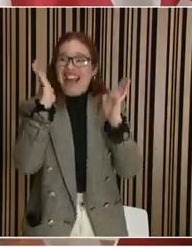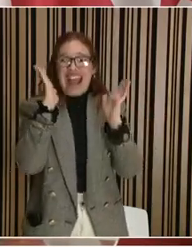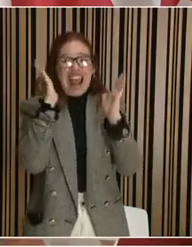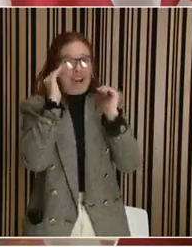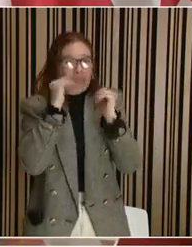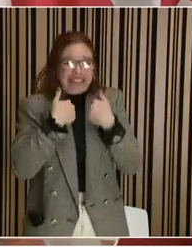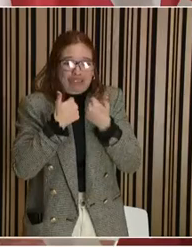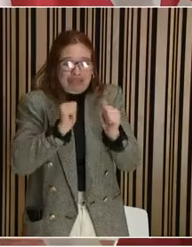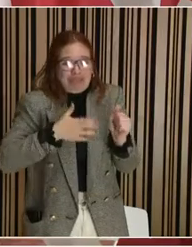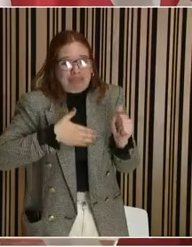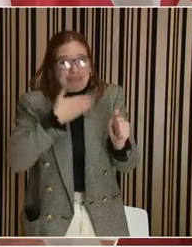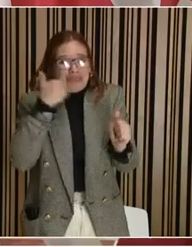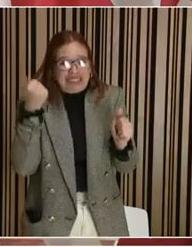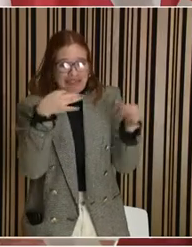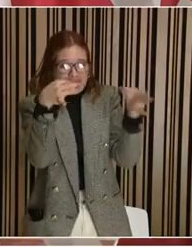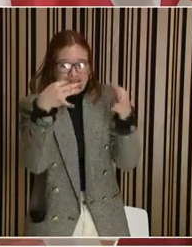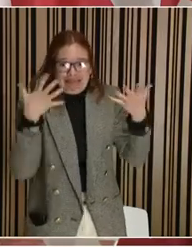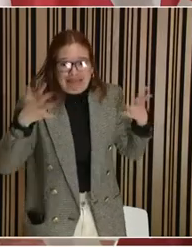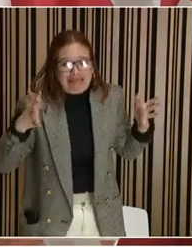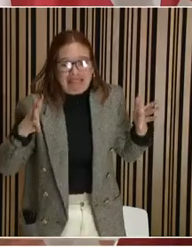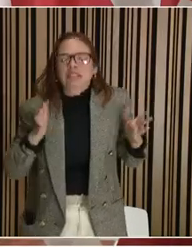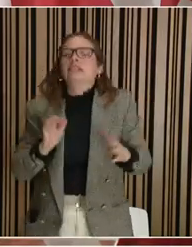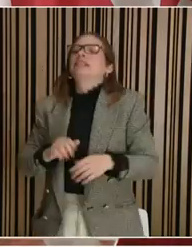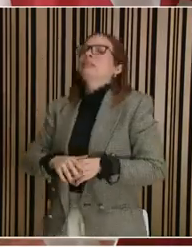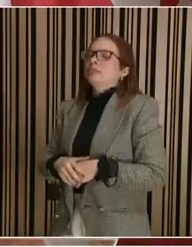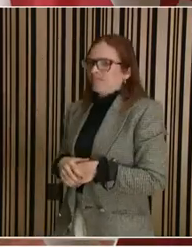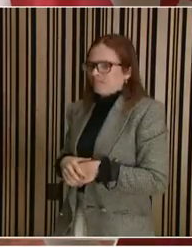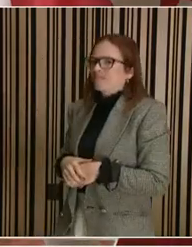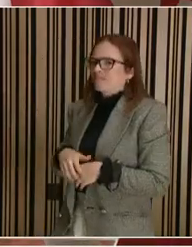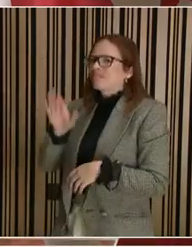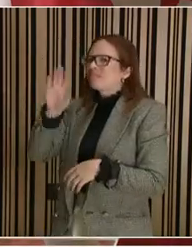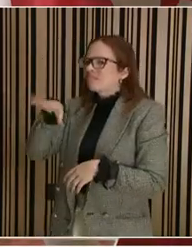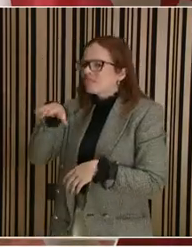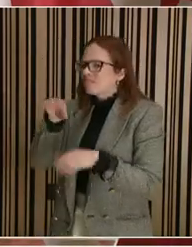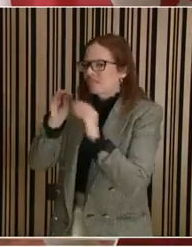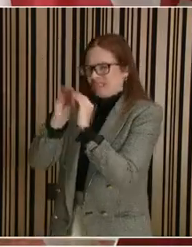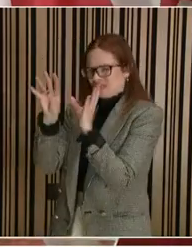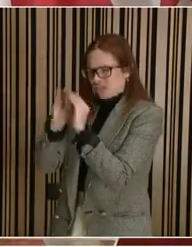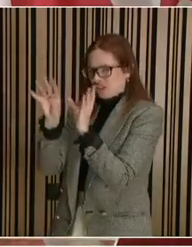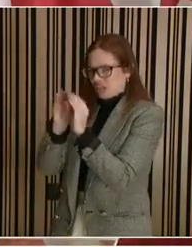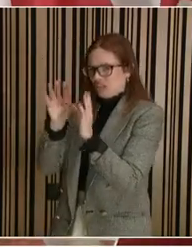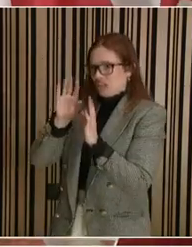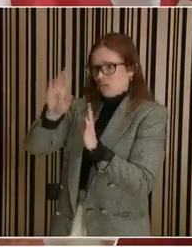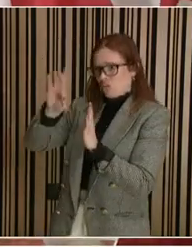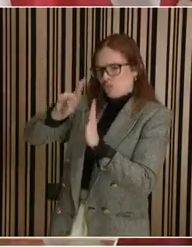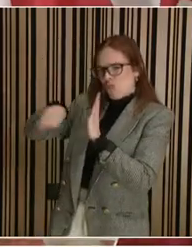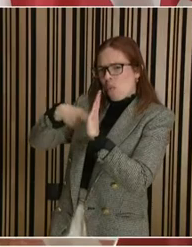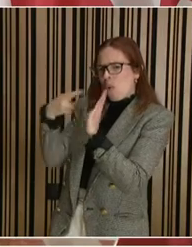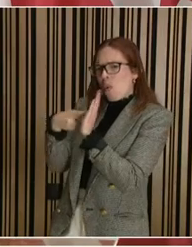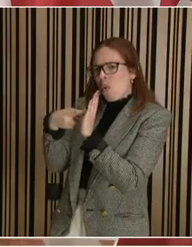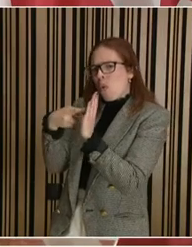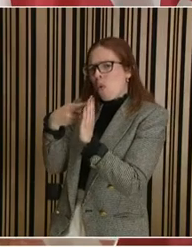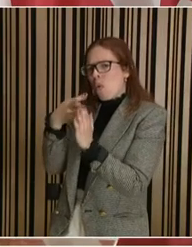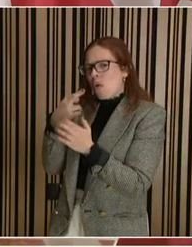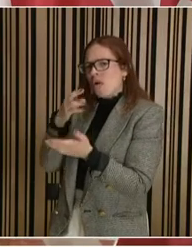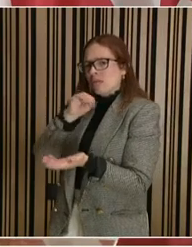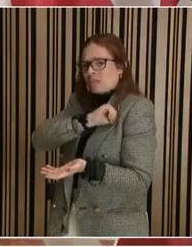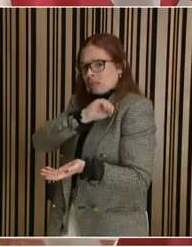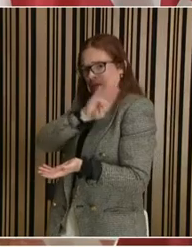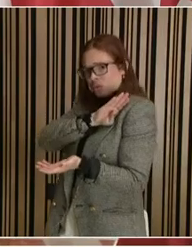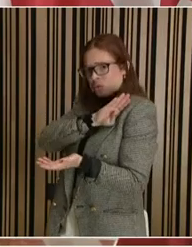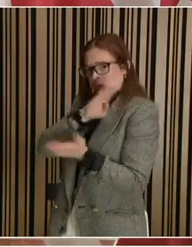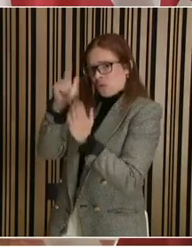helpful. Can you just real quickly clarify also the role that you play here? I mean, you serve. Are you the mayor's attorney technically?